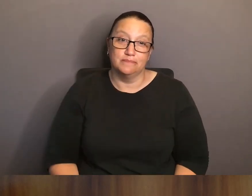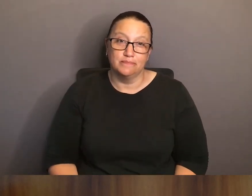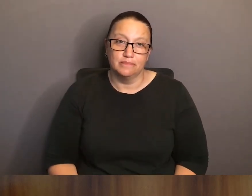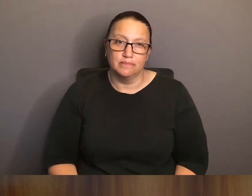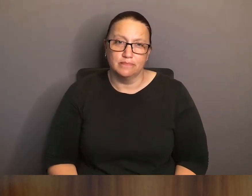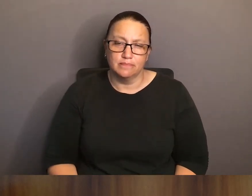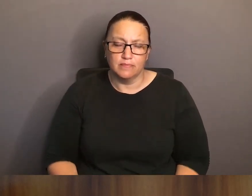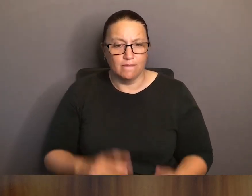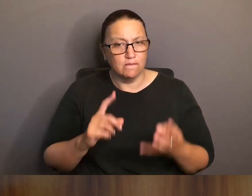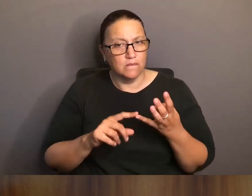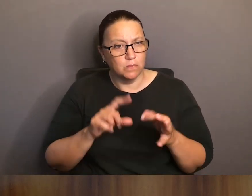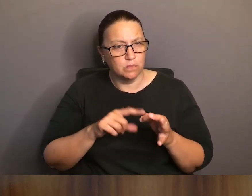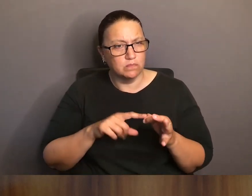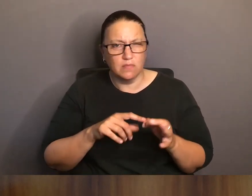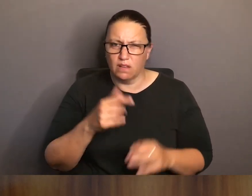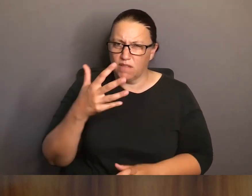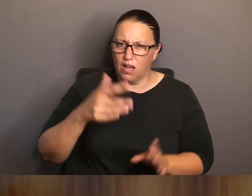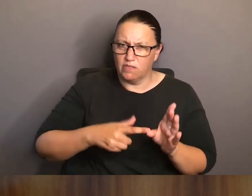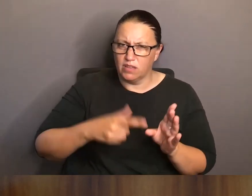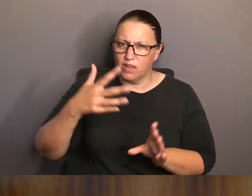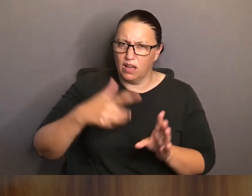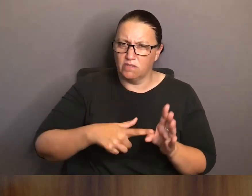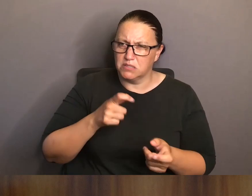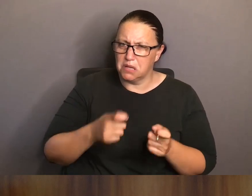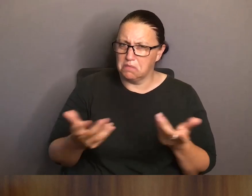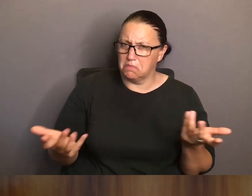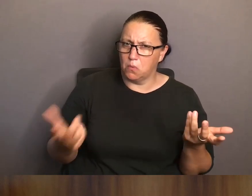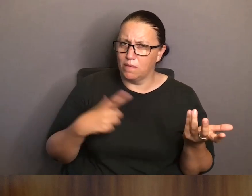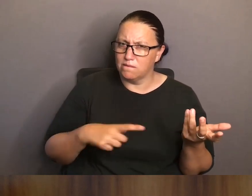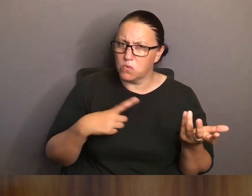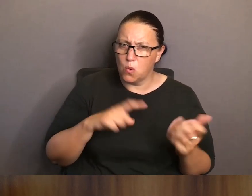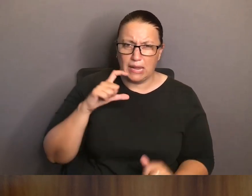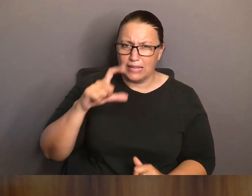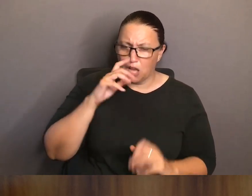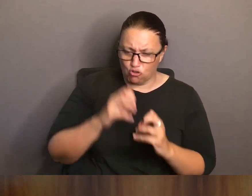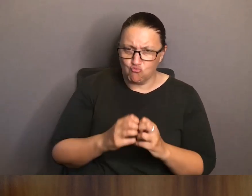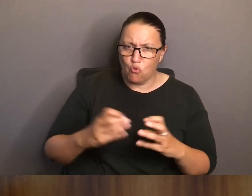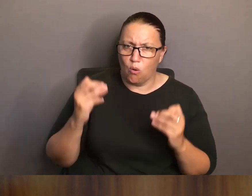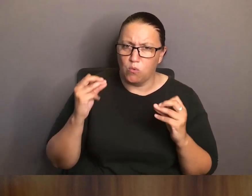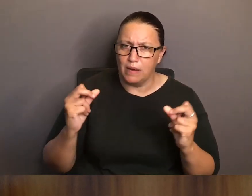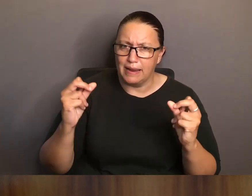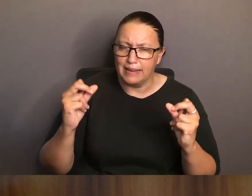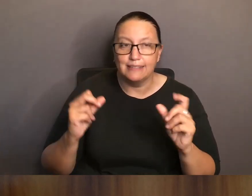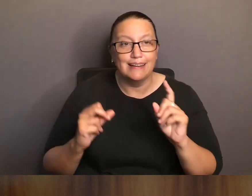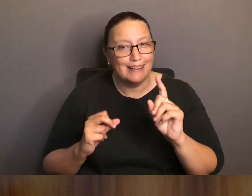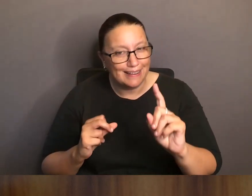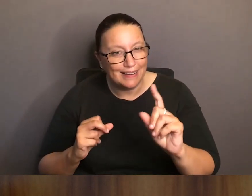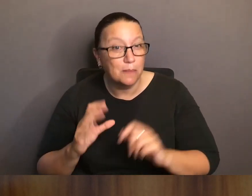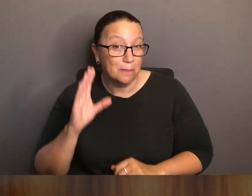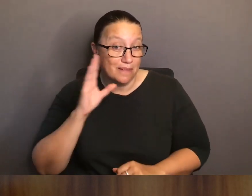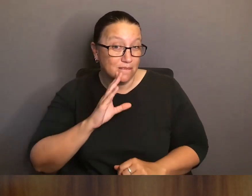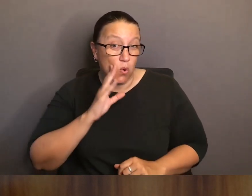cancer grows a lot faster than that? So the 5-yearly cervical screening test is more effective than the